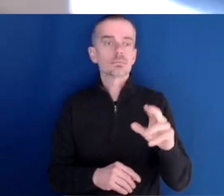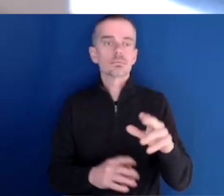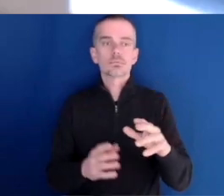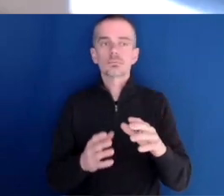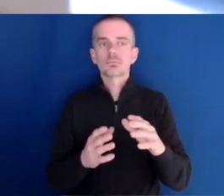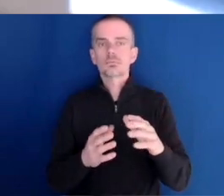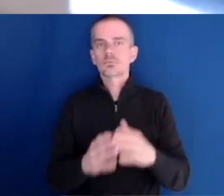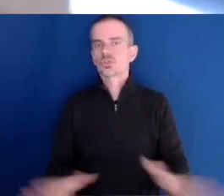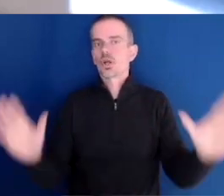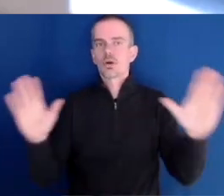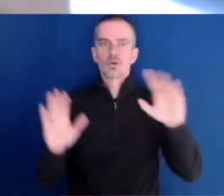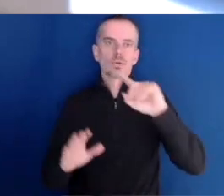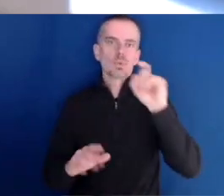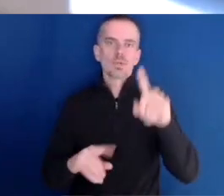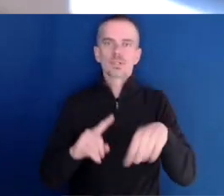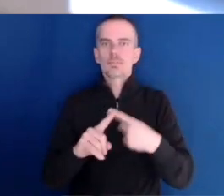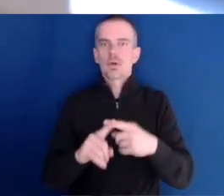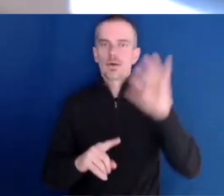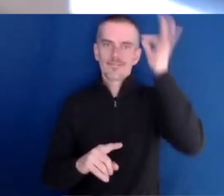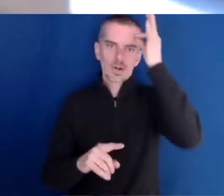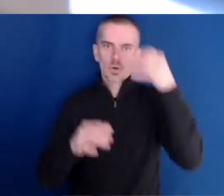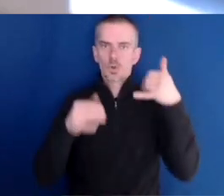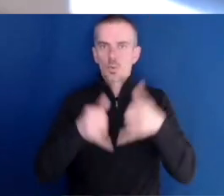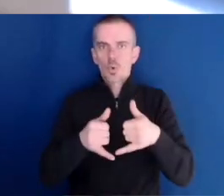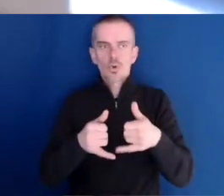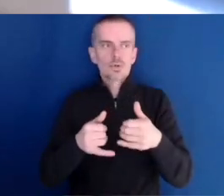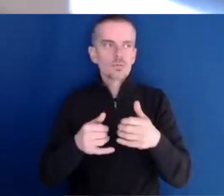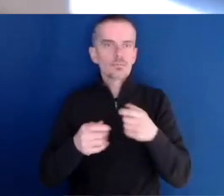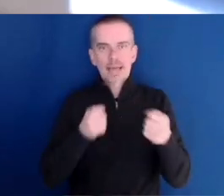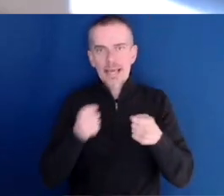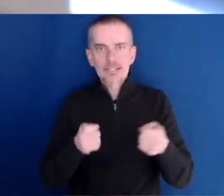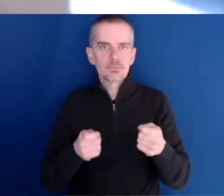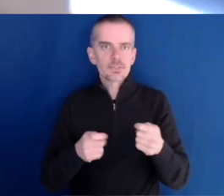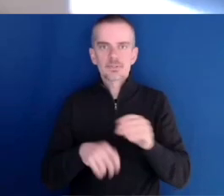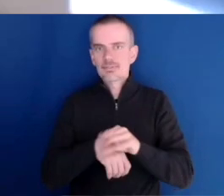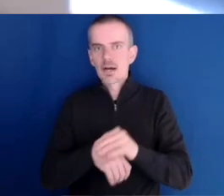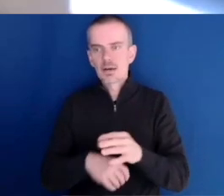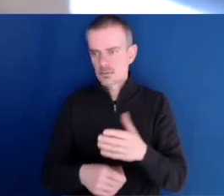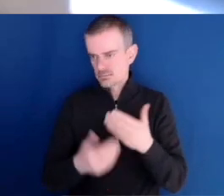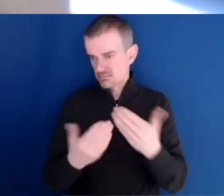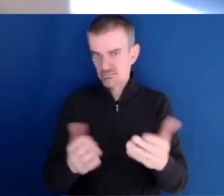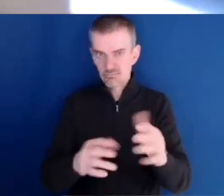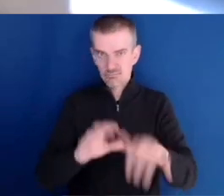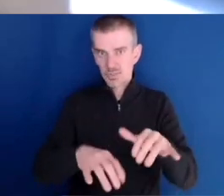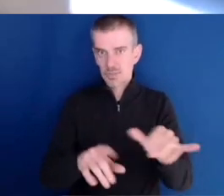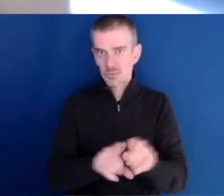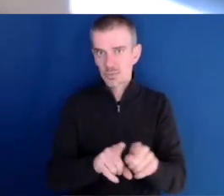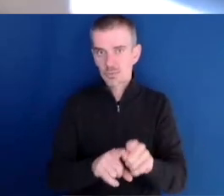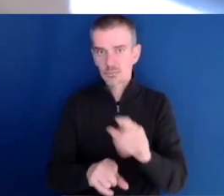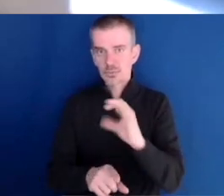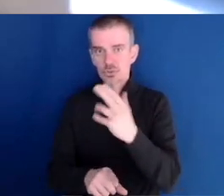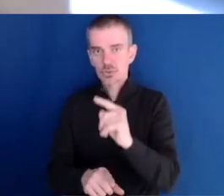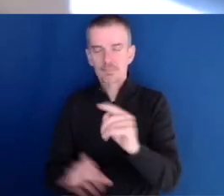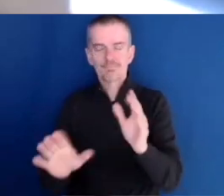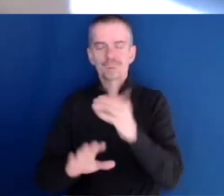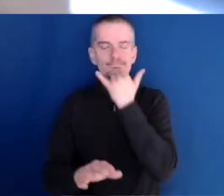generally about federal award management and guidance, feel free to put that in the chat. Not in the chat, in the